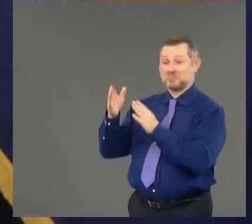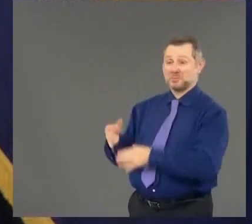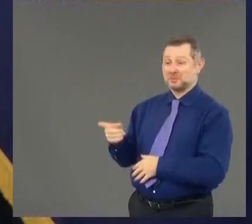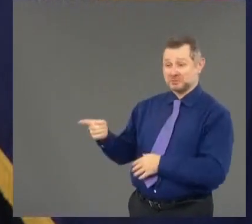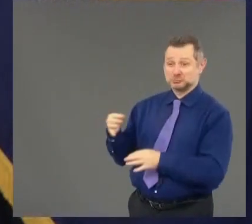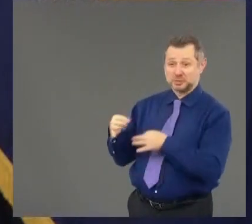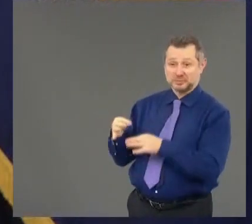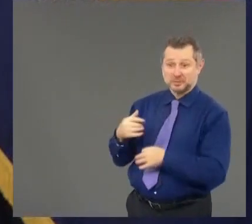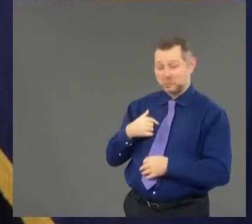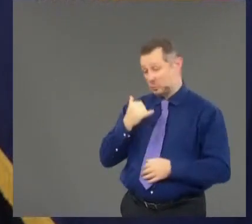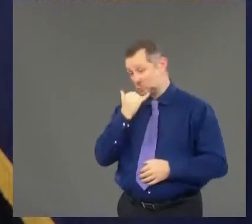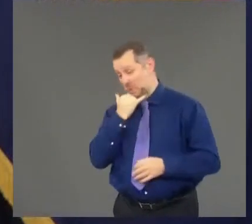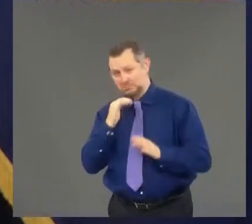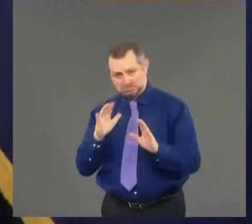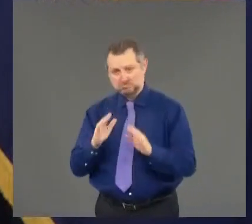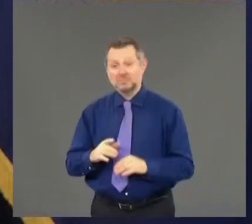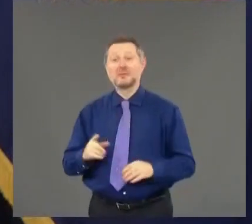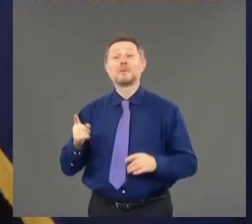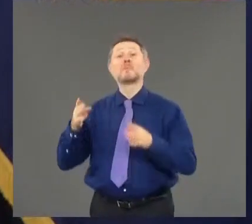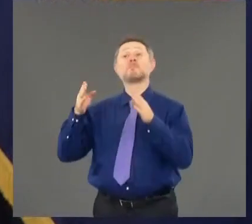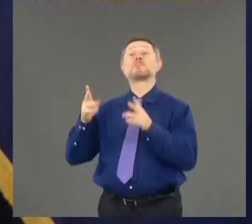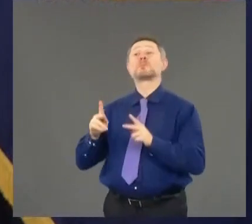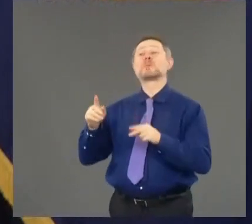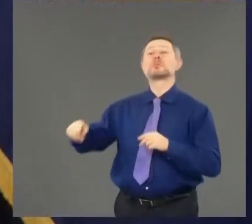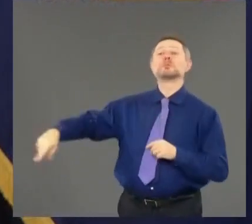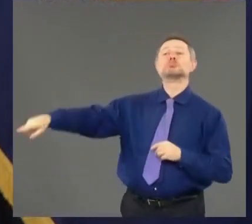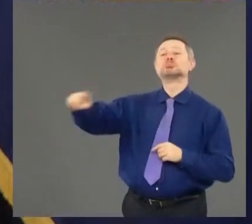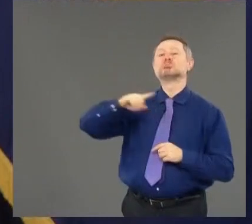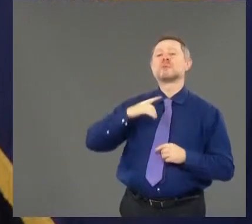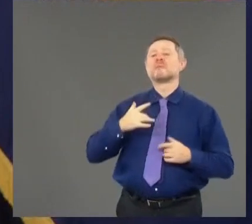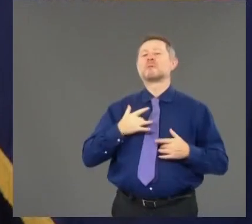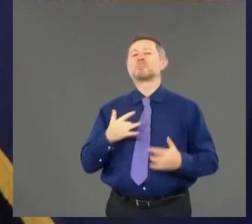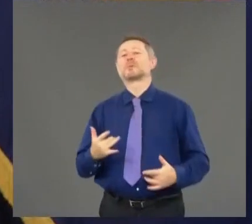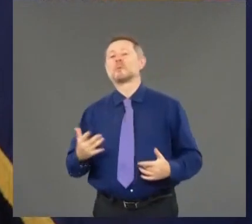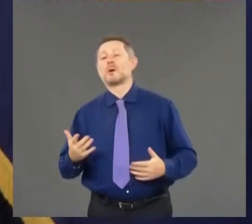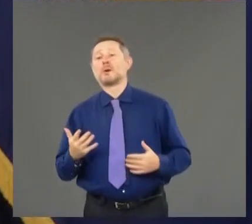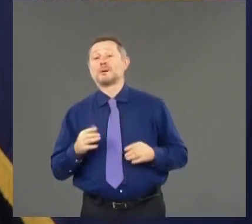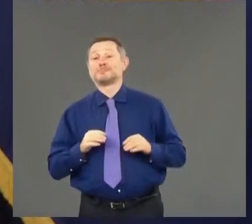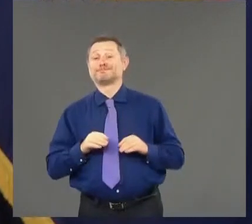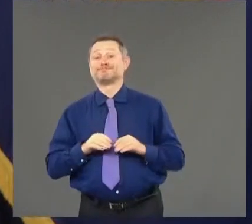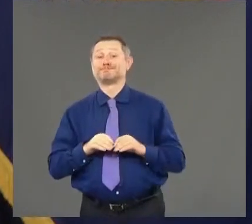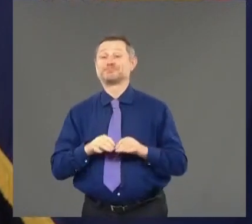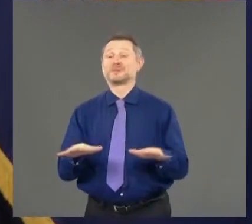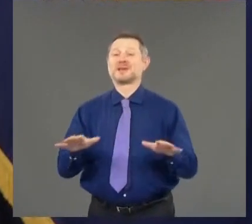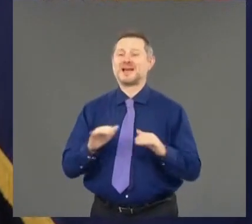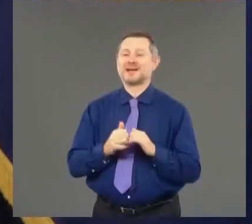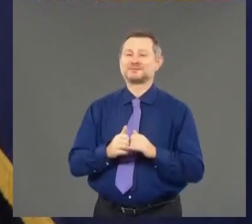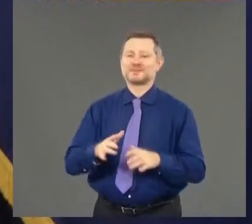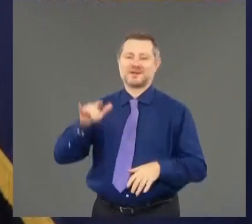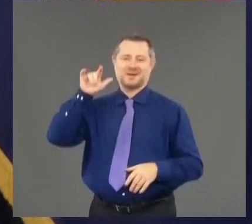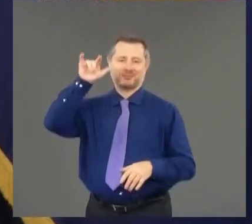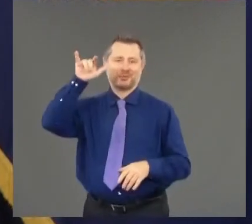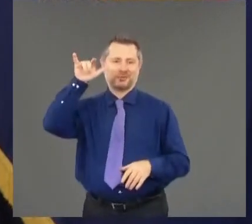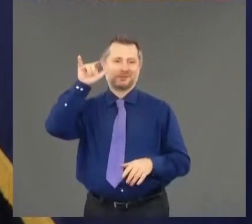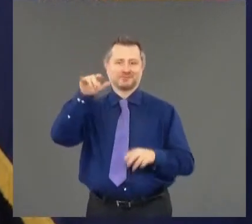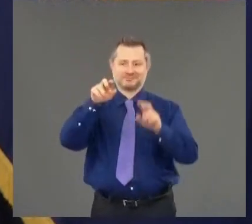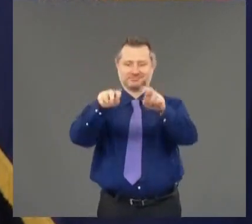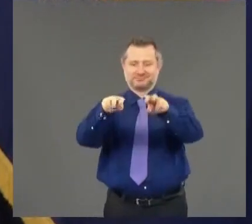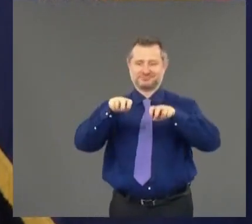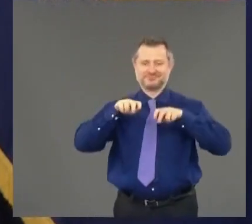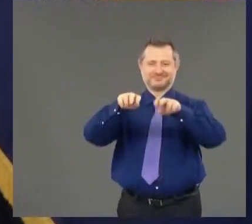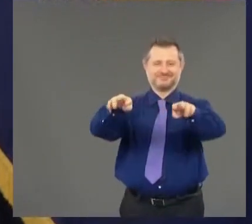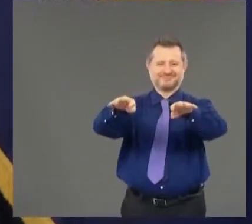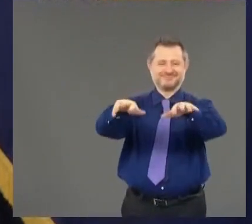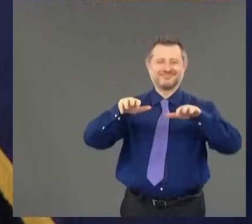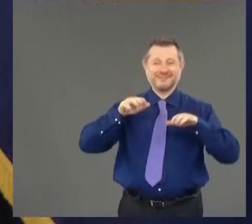They say people tend to get spread illnesses on airplanes because there's a high degree of recirculation of